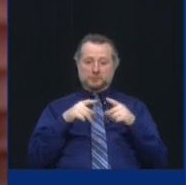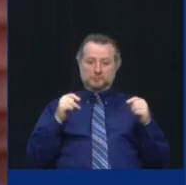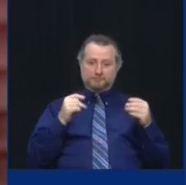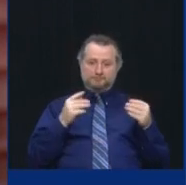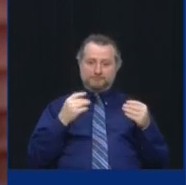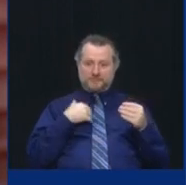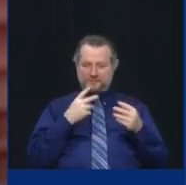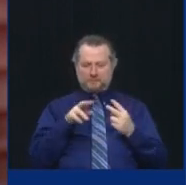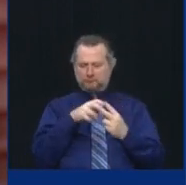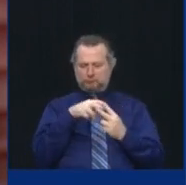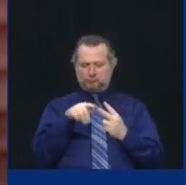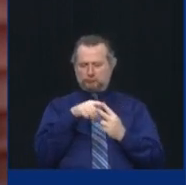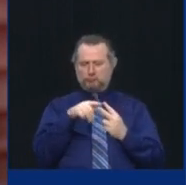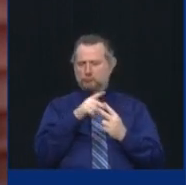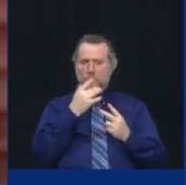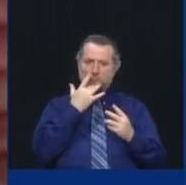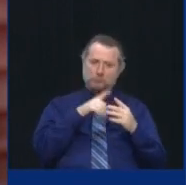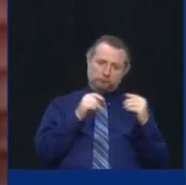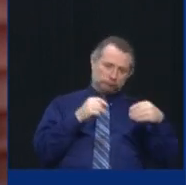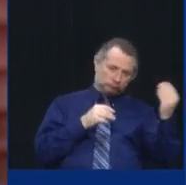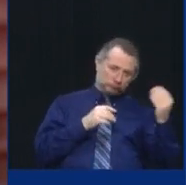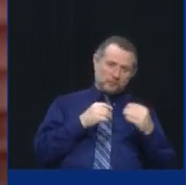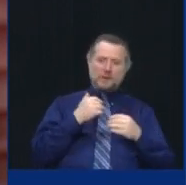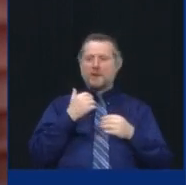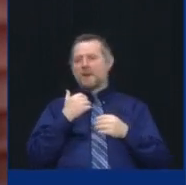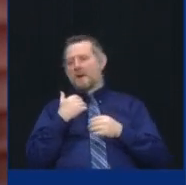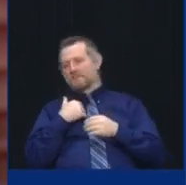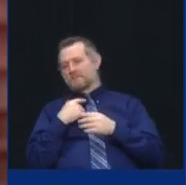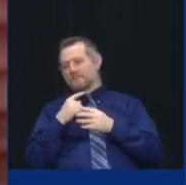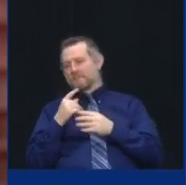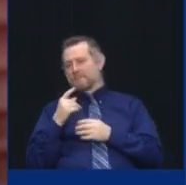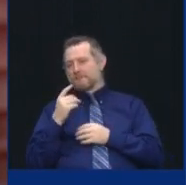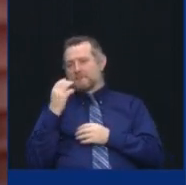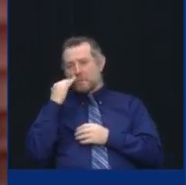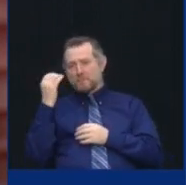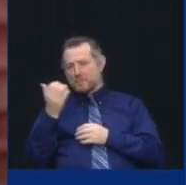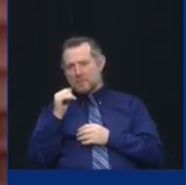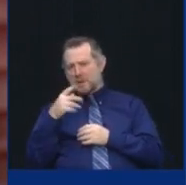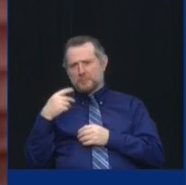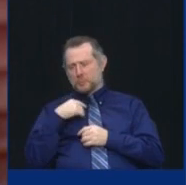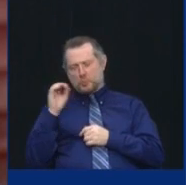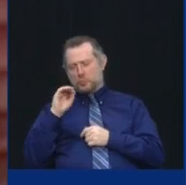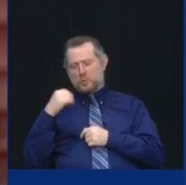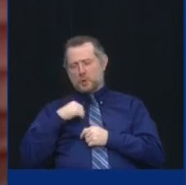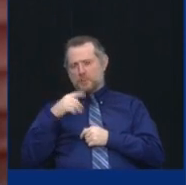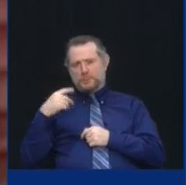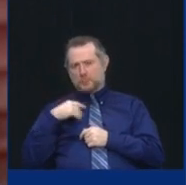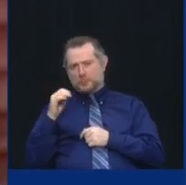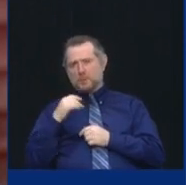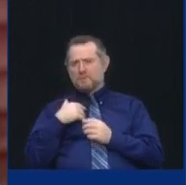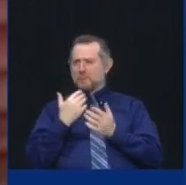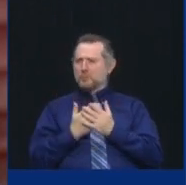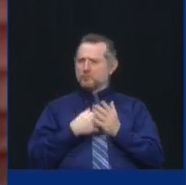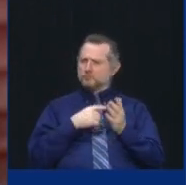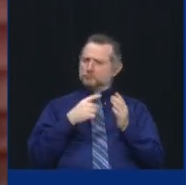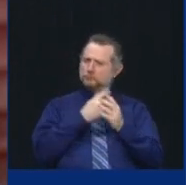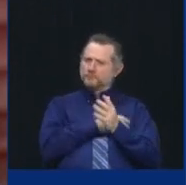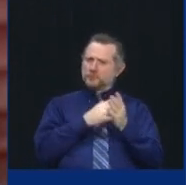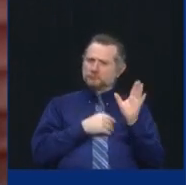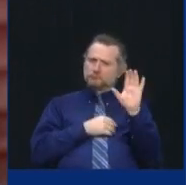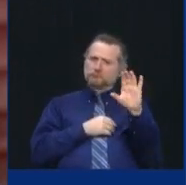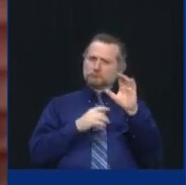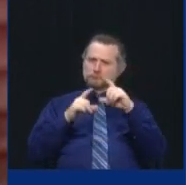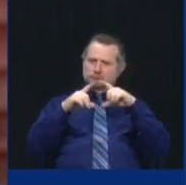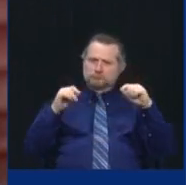other. I have a card. I don't have the app. I have a card. So it can be the